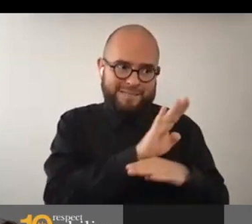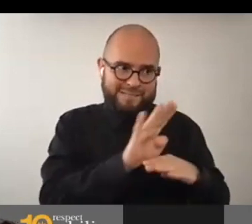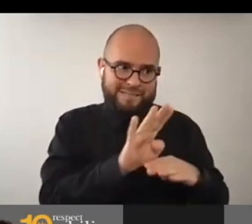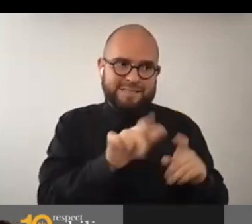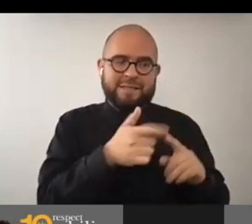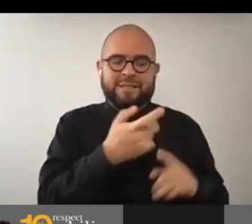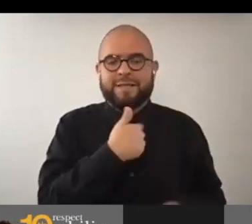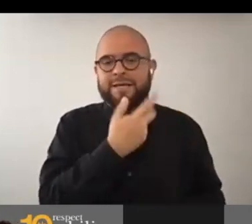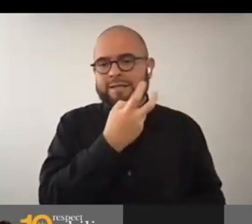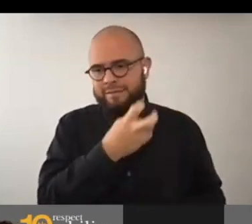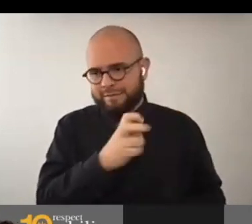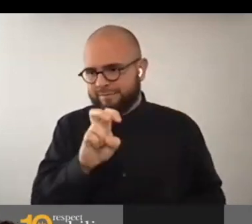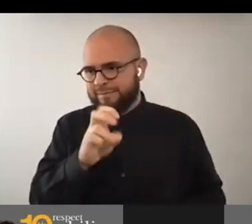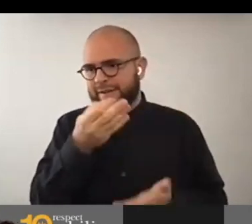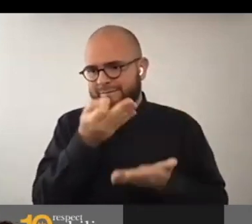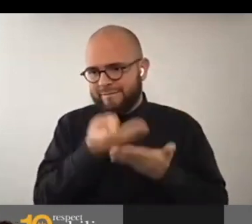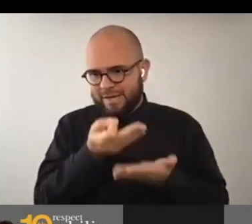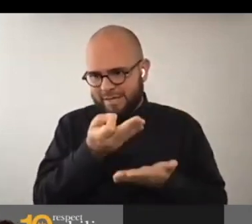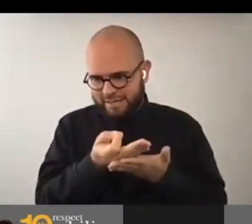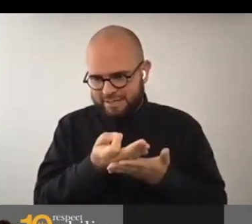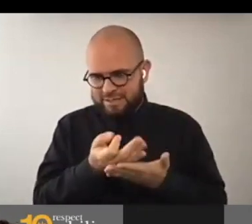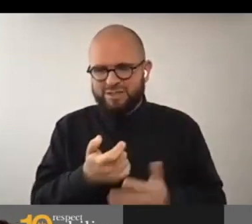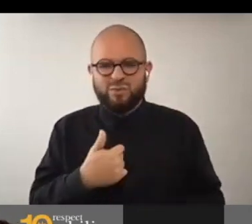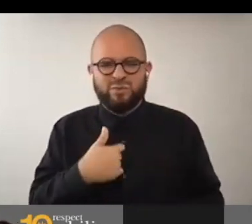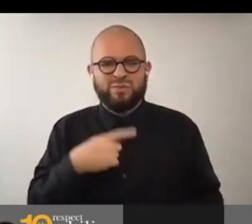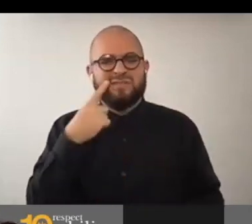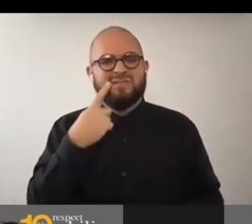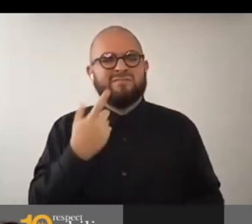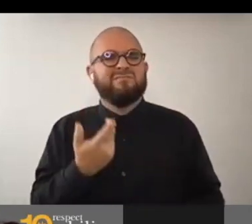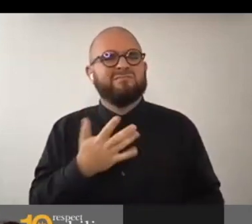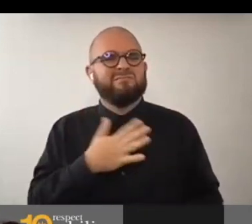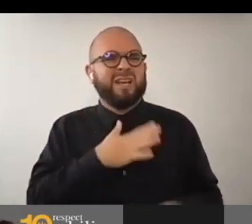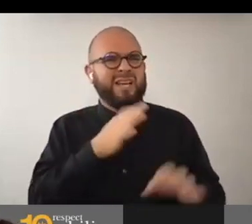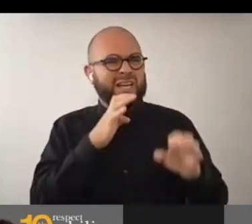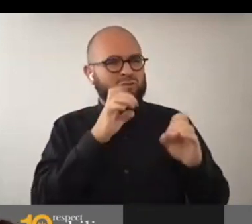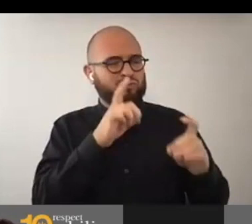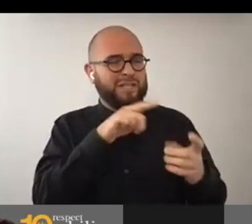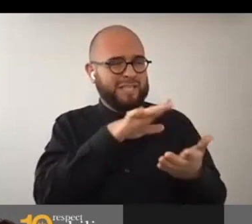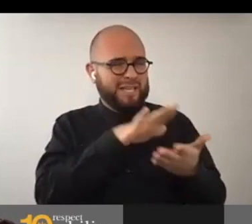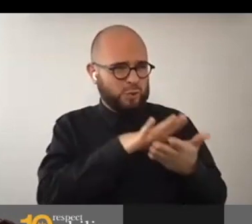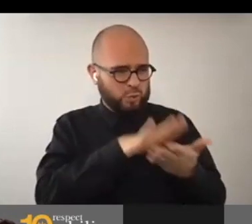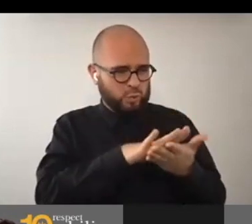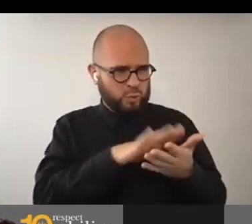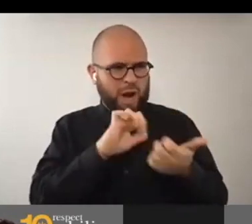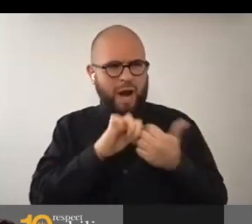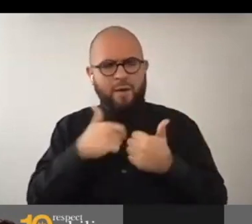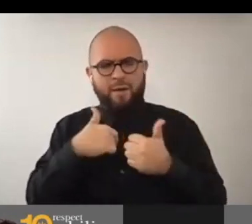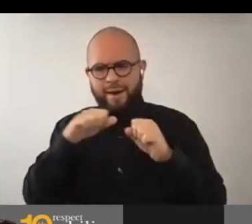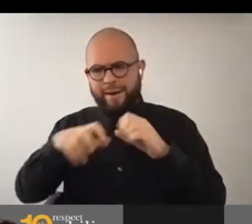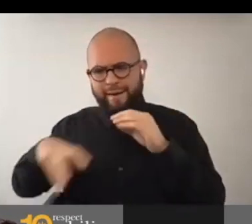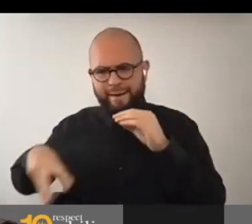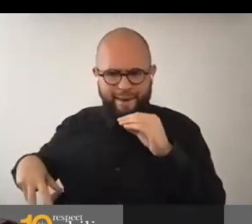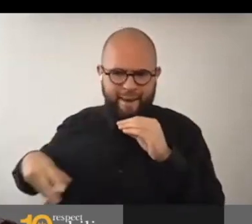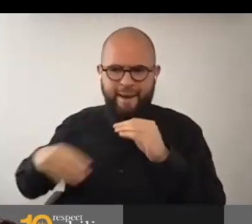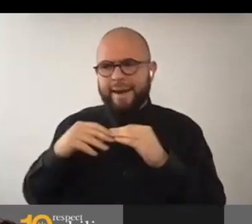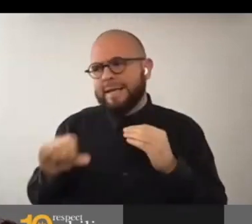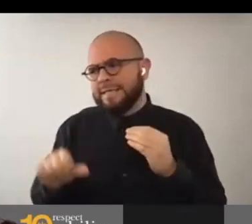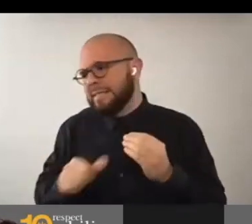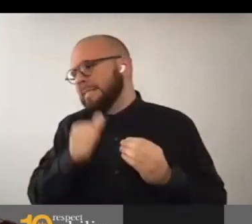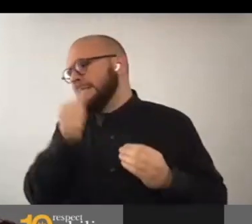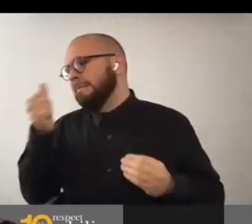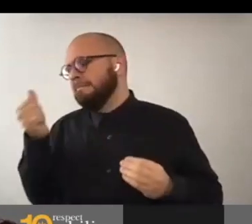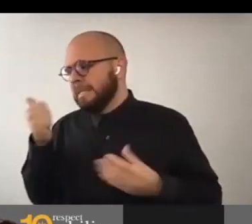like, how can I supplement my education at the university with something that'll